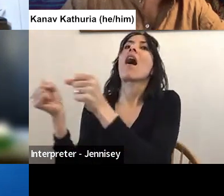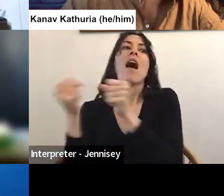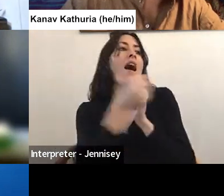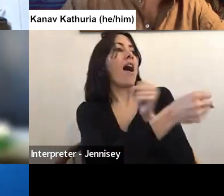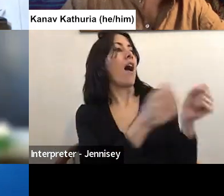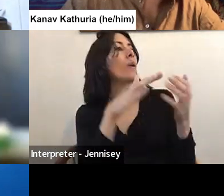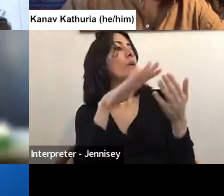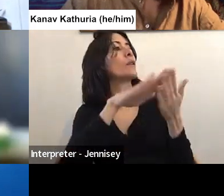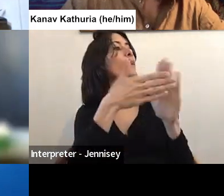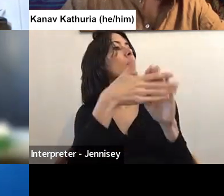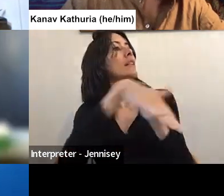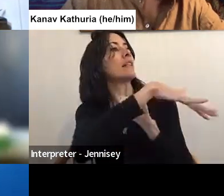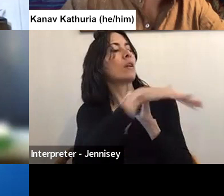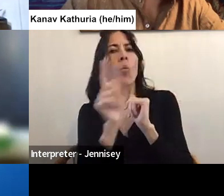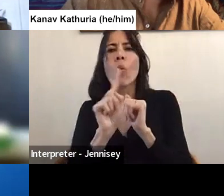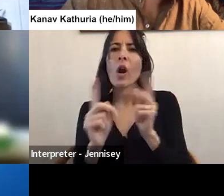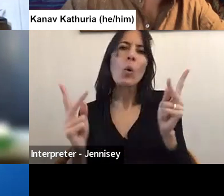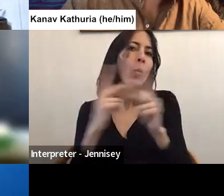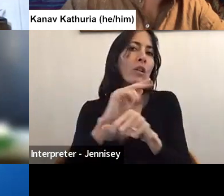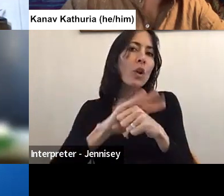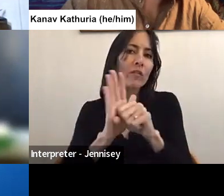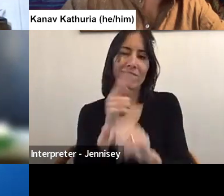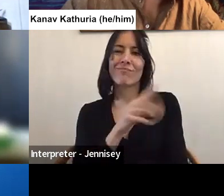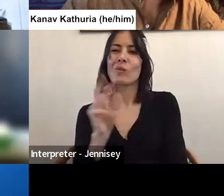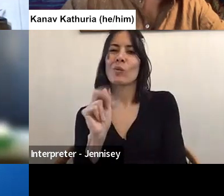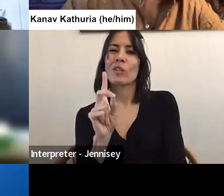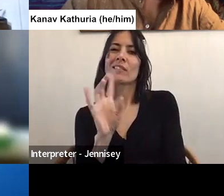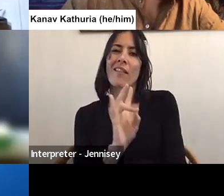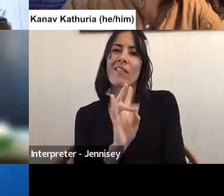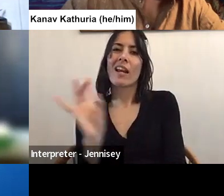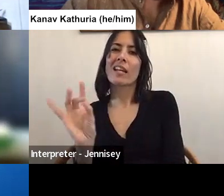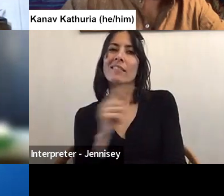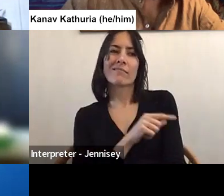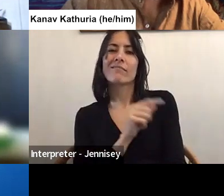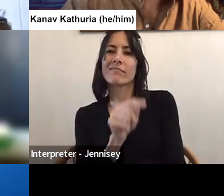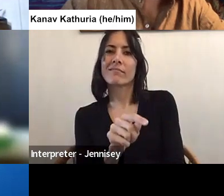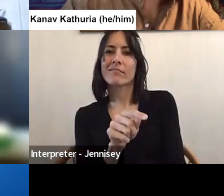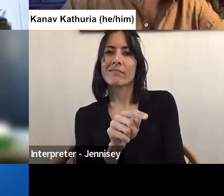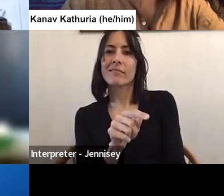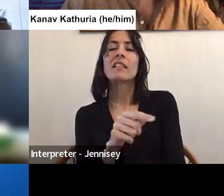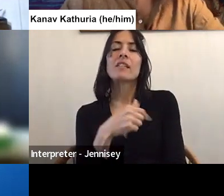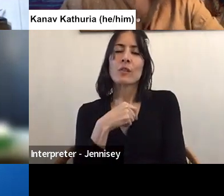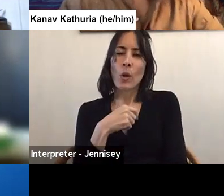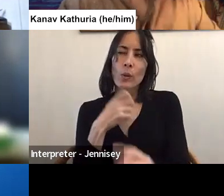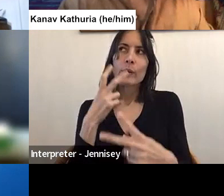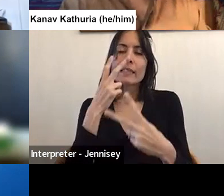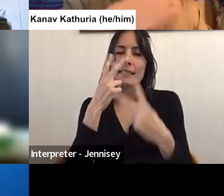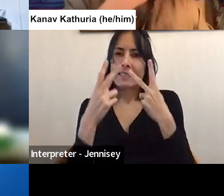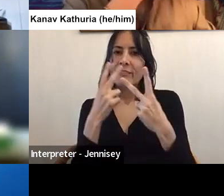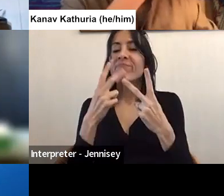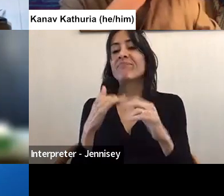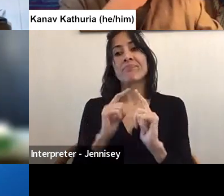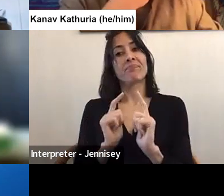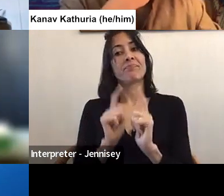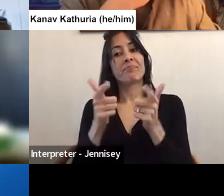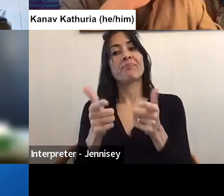that the highest rates of COVID were in ward 7 and 8, right? So that's what we've started to do. We also recognize, you know, one of the